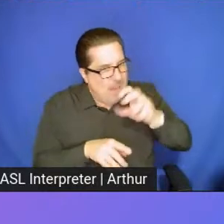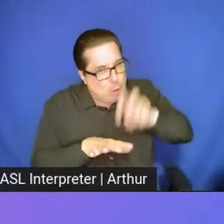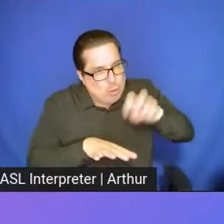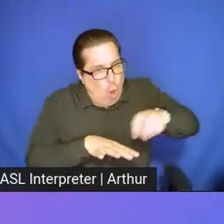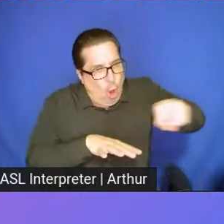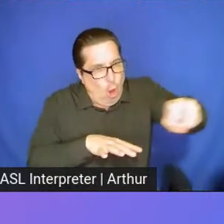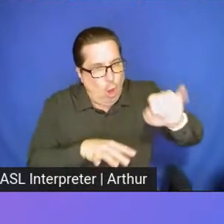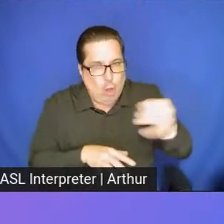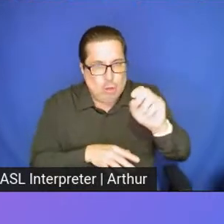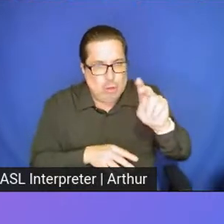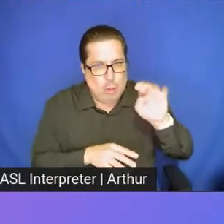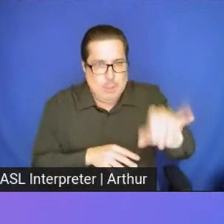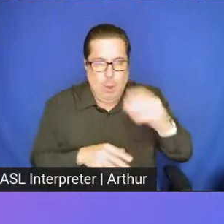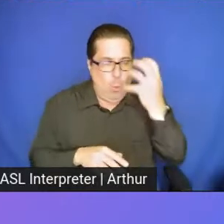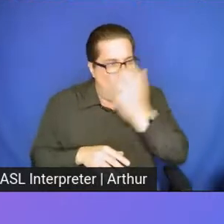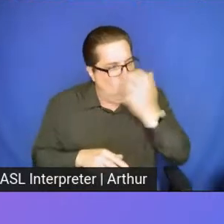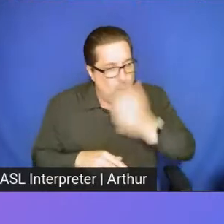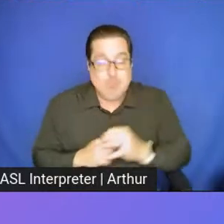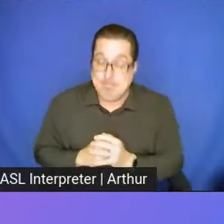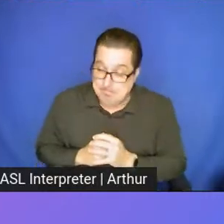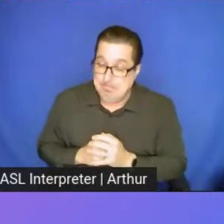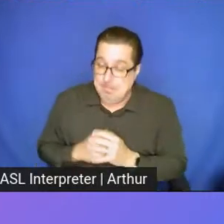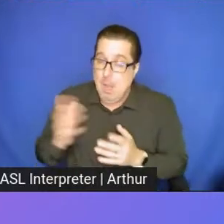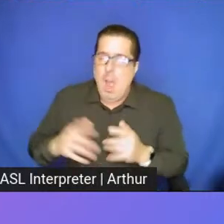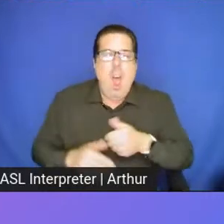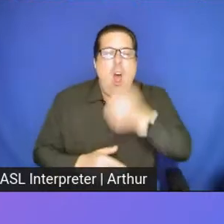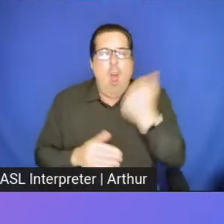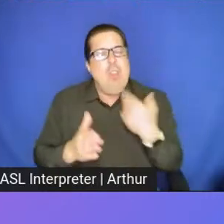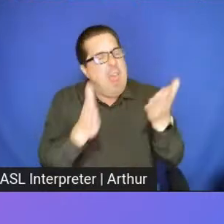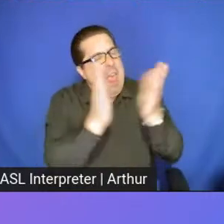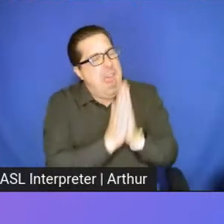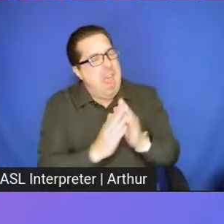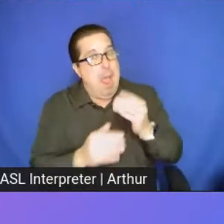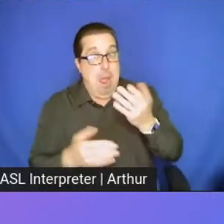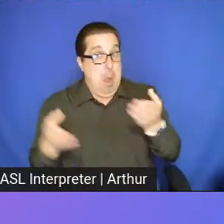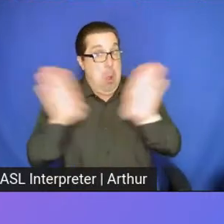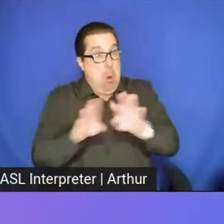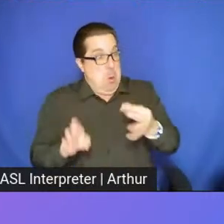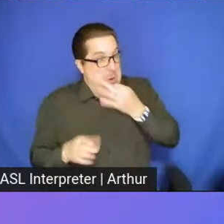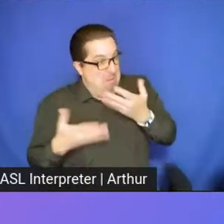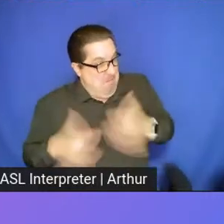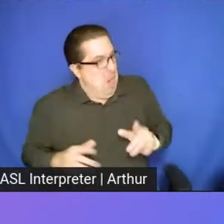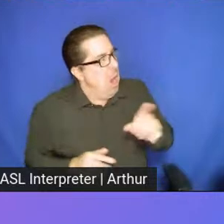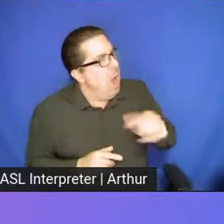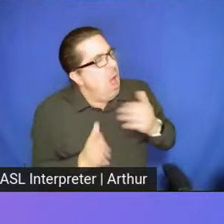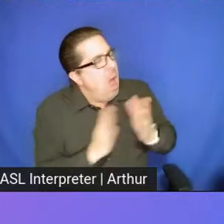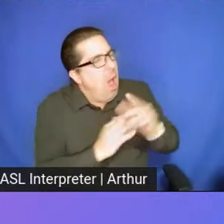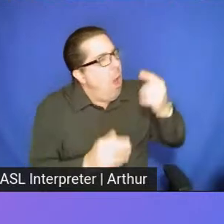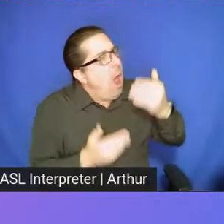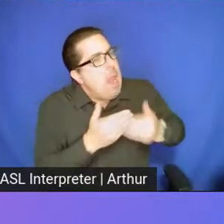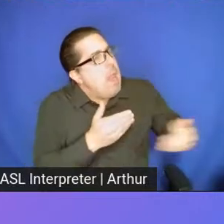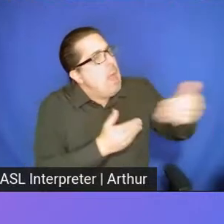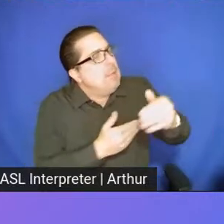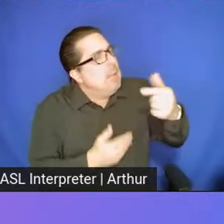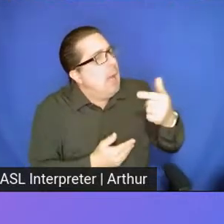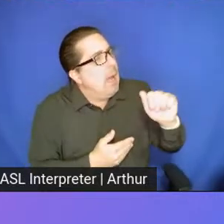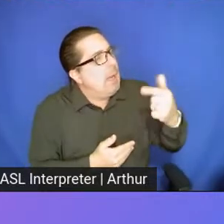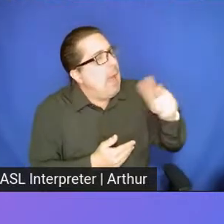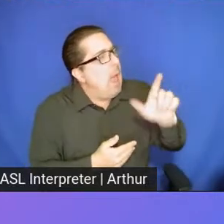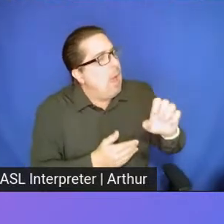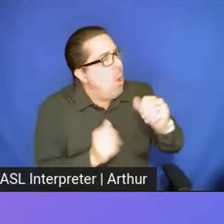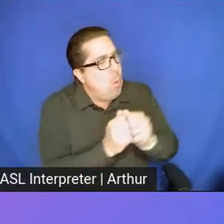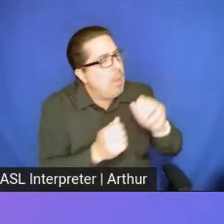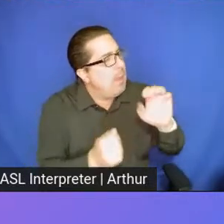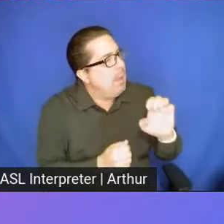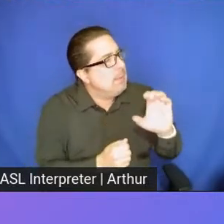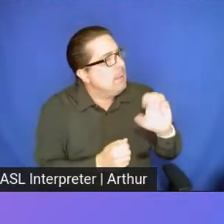Before we close out, I want to ask you one last question, which I was going to ask before, was the fact, what is next for Gaggle in the container world and ECS? Where are you looking to